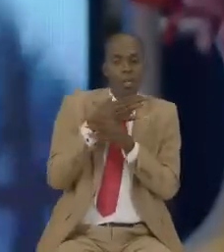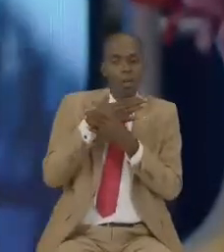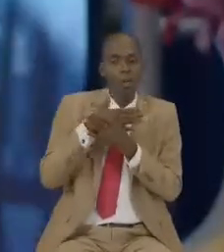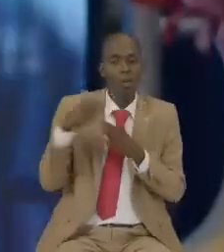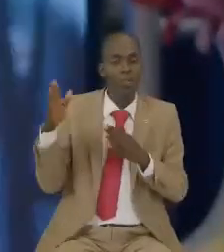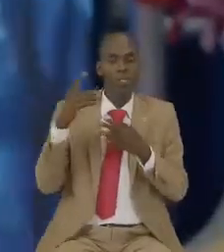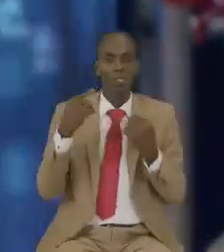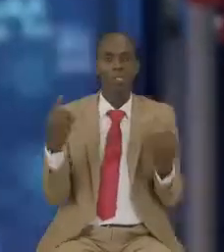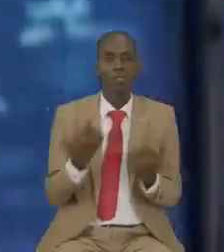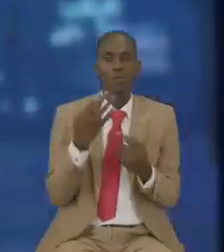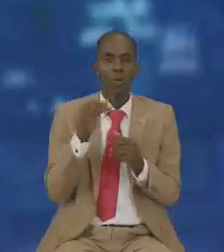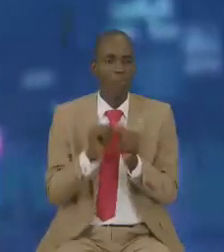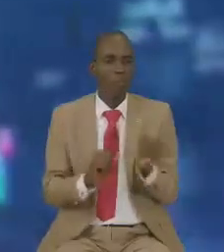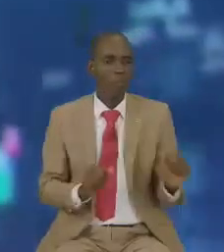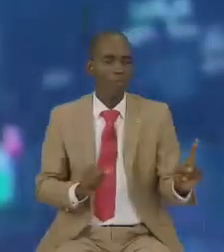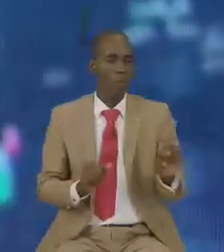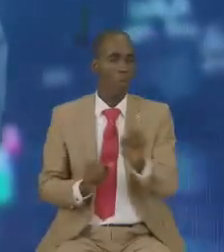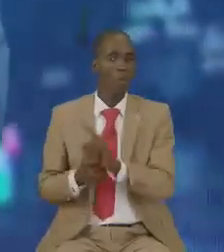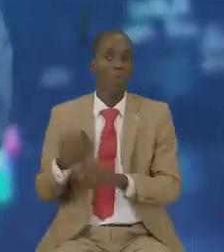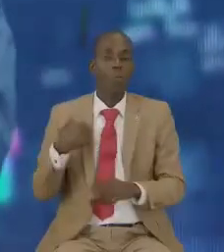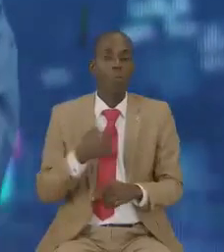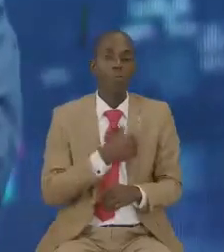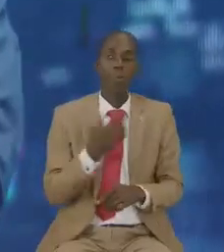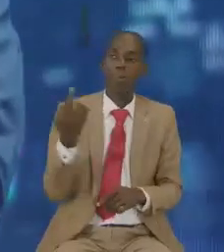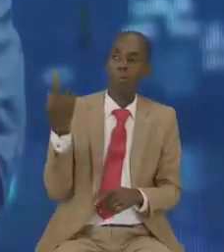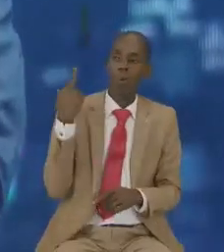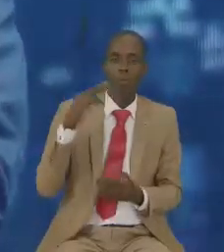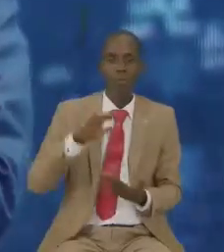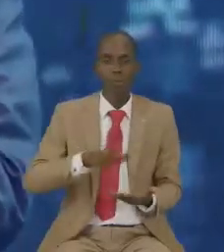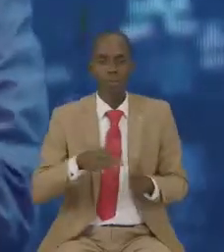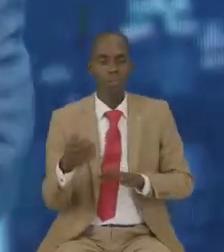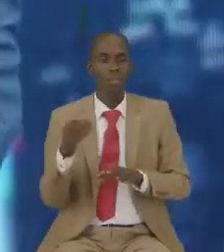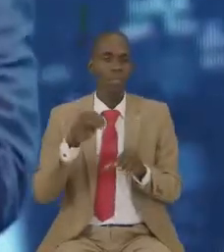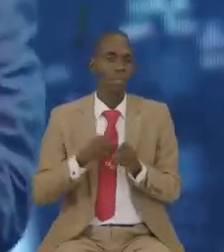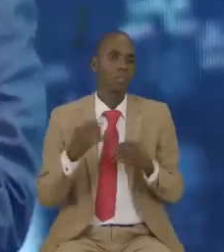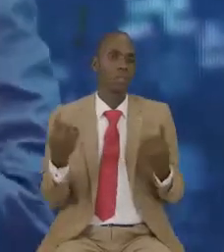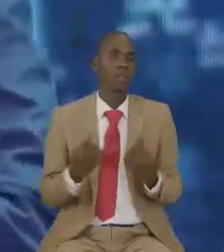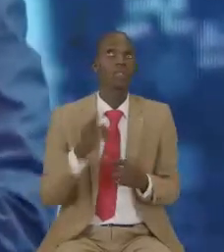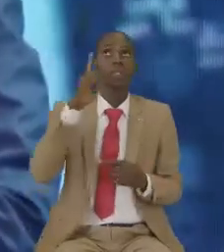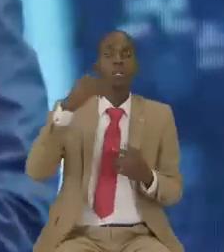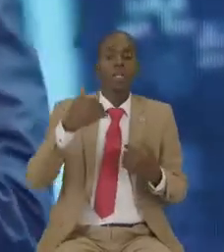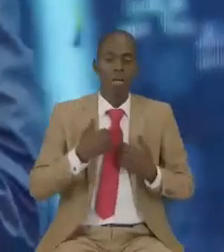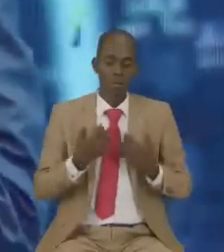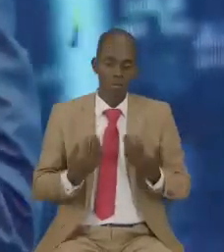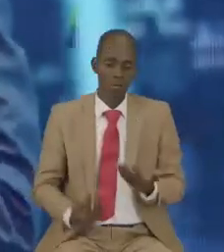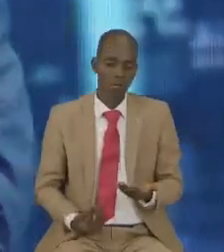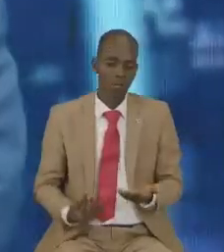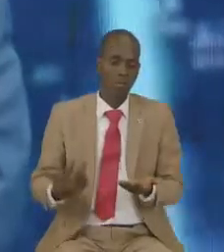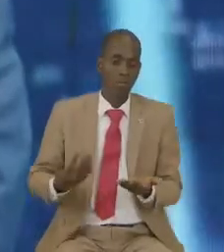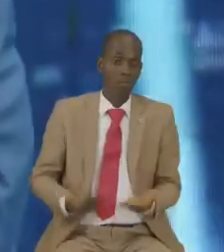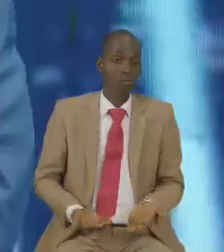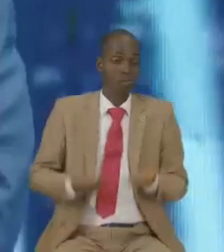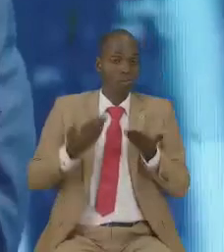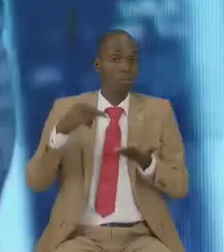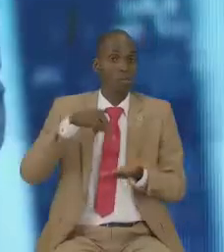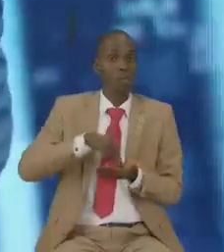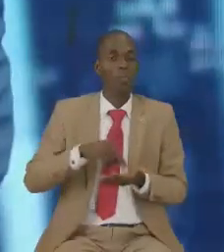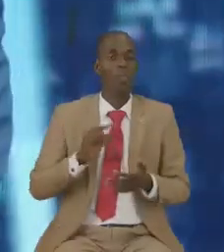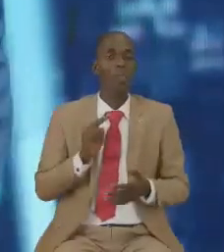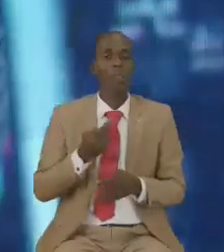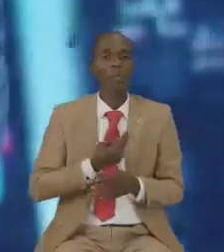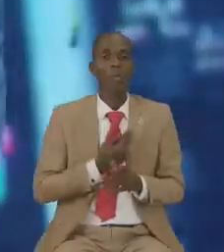of everyone. Well, we're dead in sin, he has quickened us together with Christ.